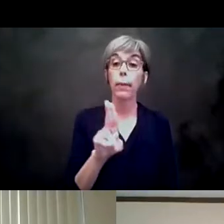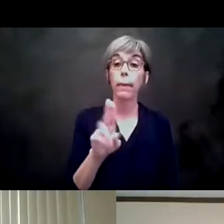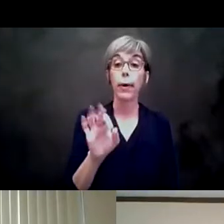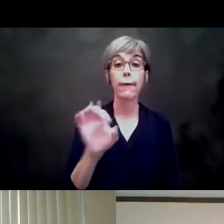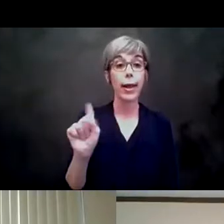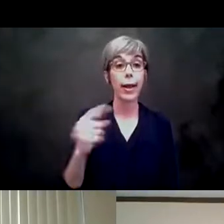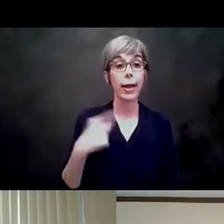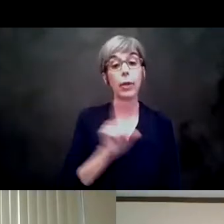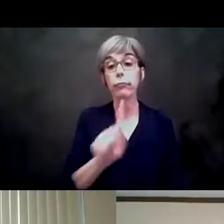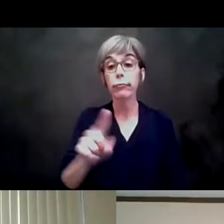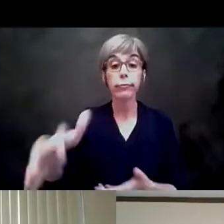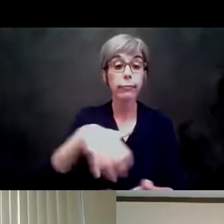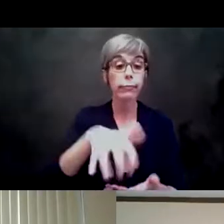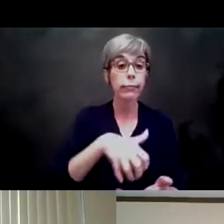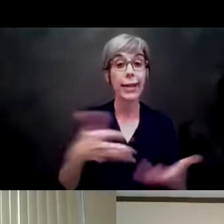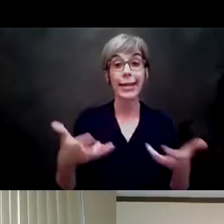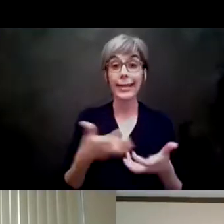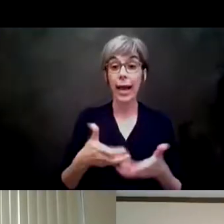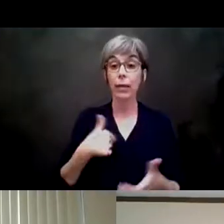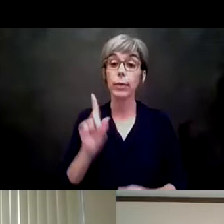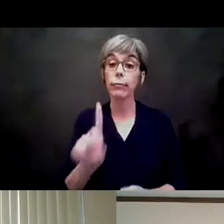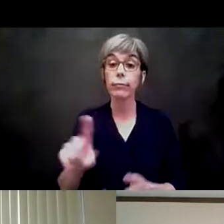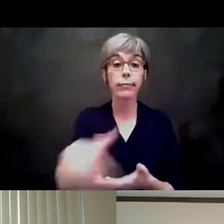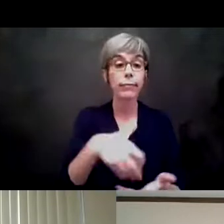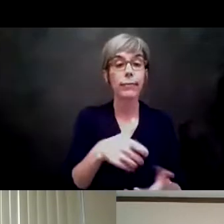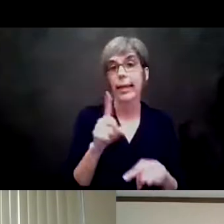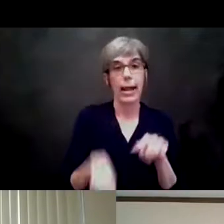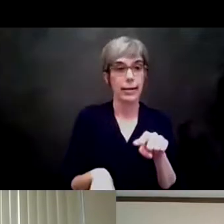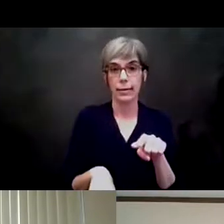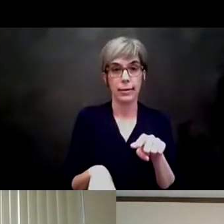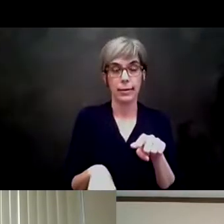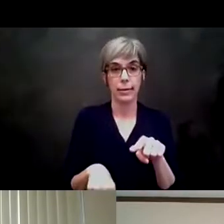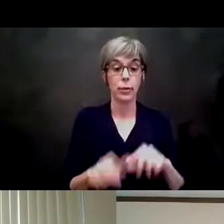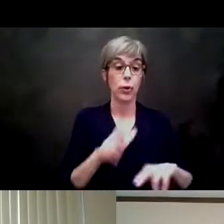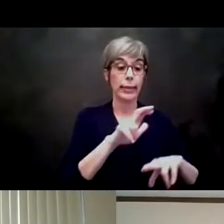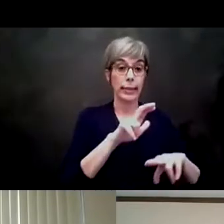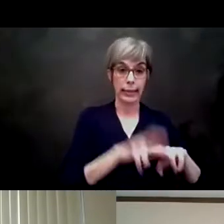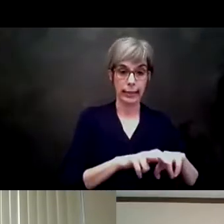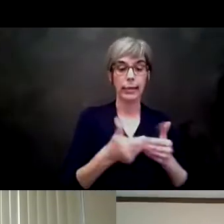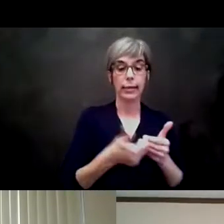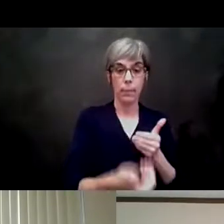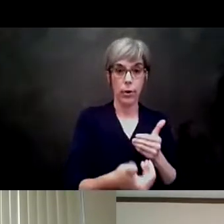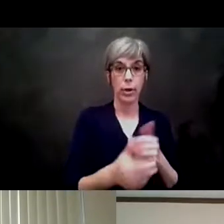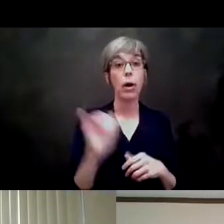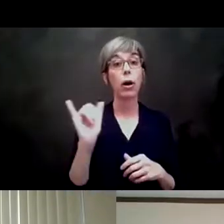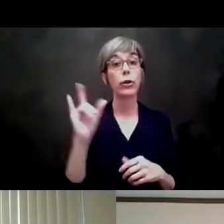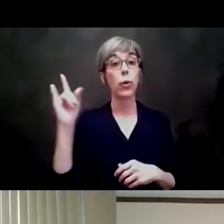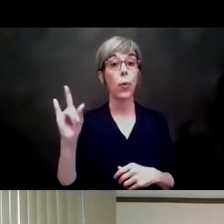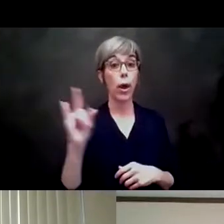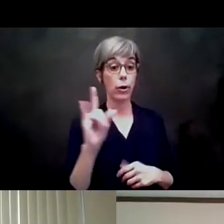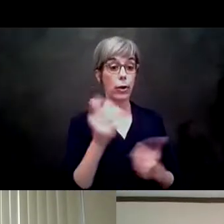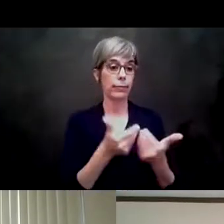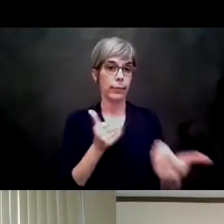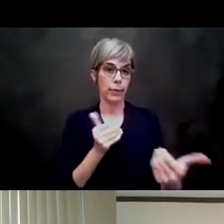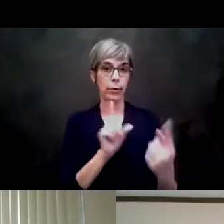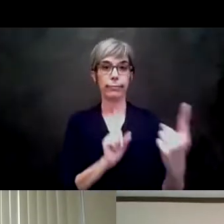ways to ensure physical distancing of employees and customers and increased hygiene practices to help reduce the risk of